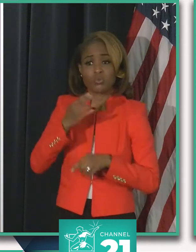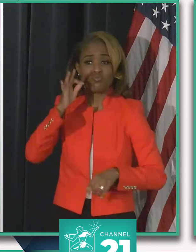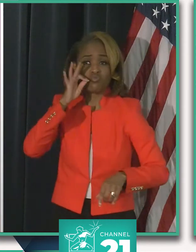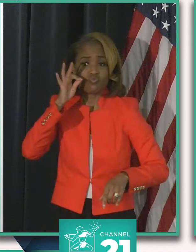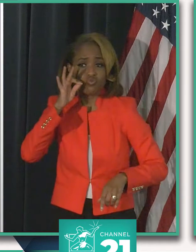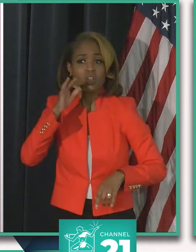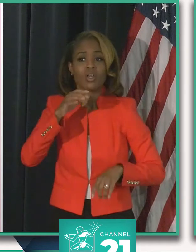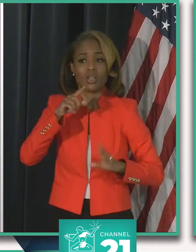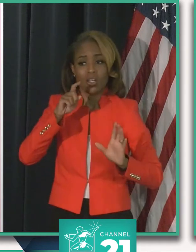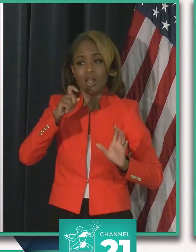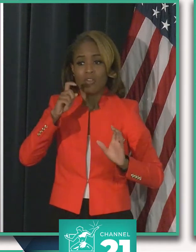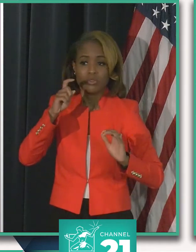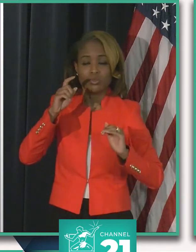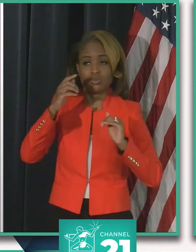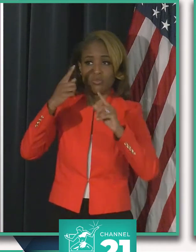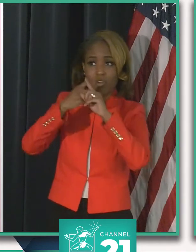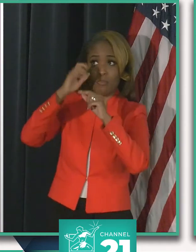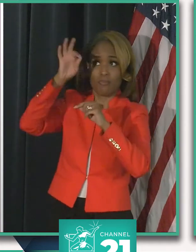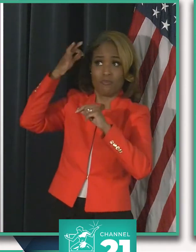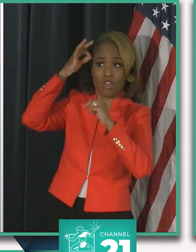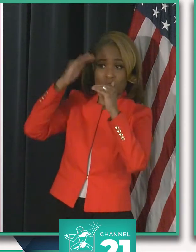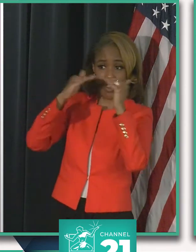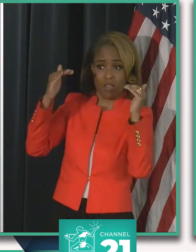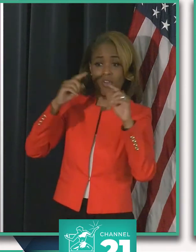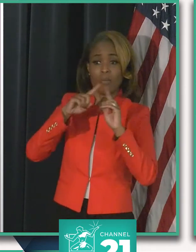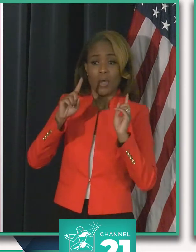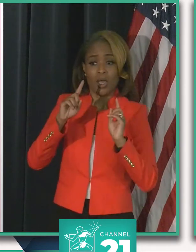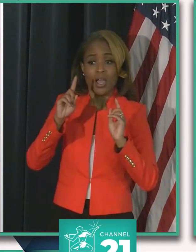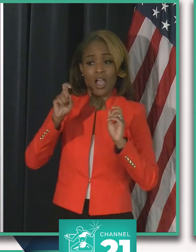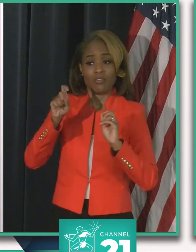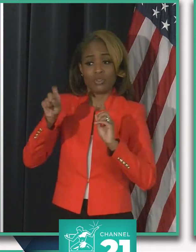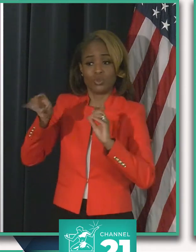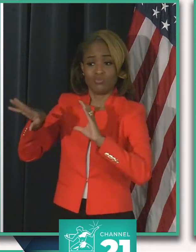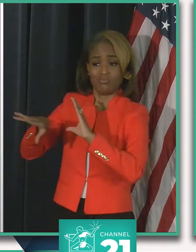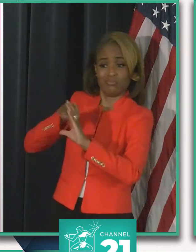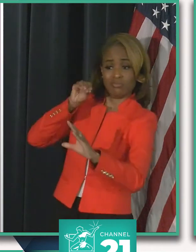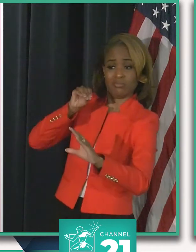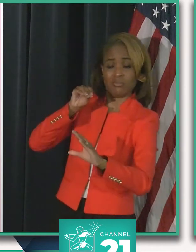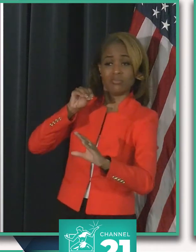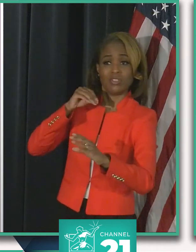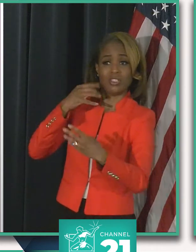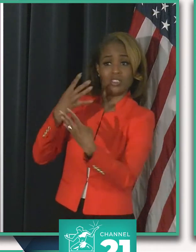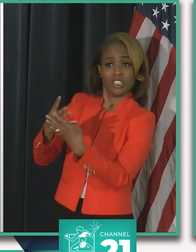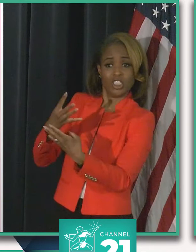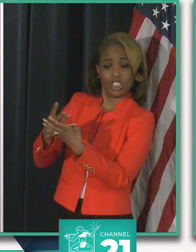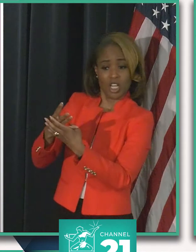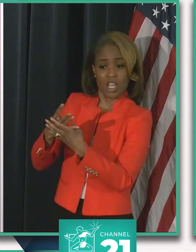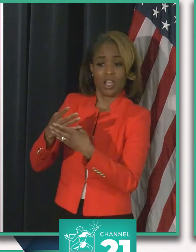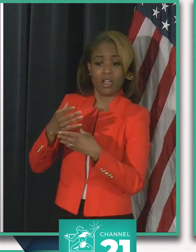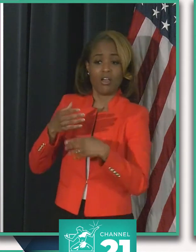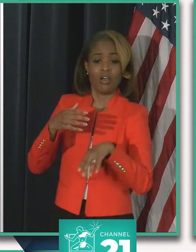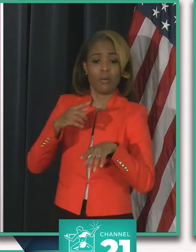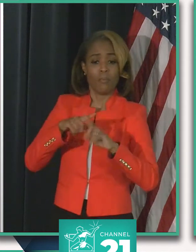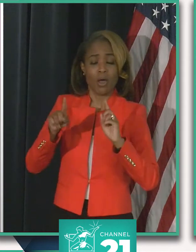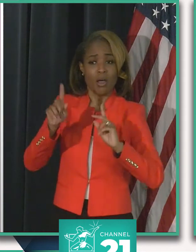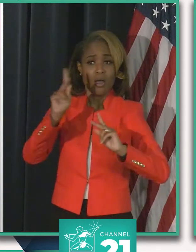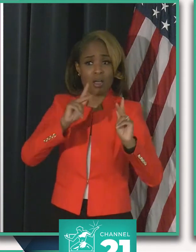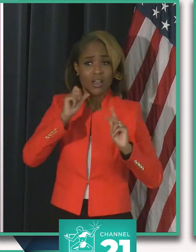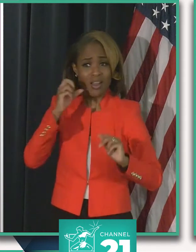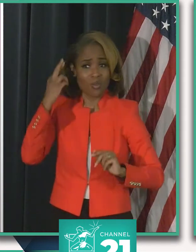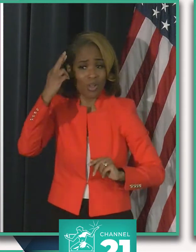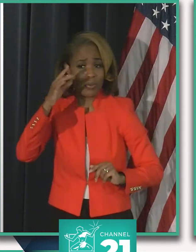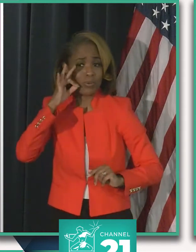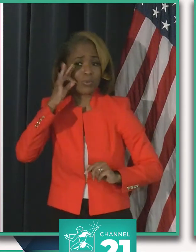have to get it on the federal level because they need to let people out of jail for they're going to legalize it. But people do not realize